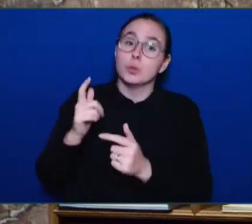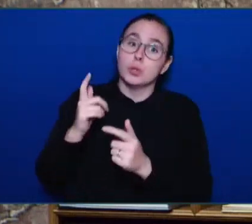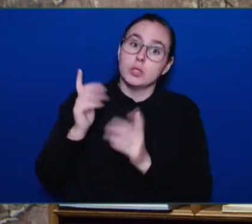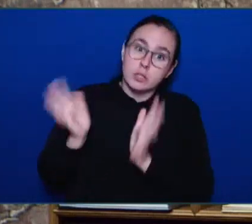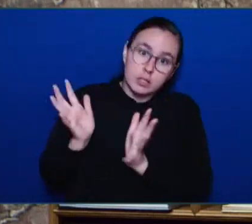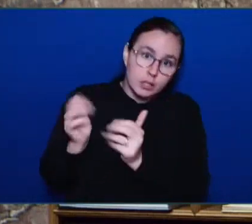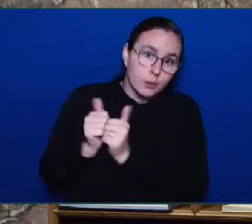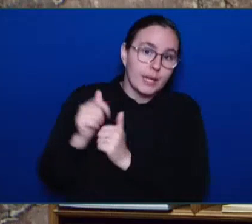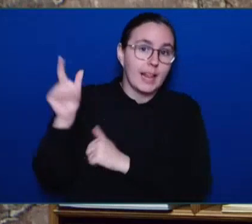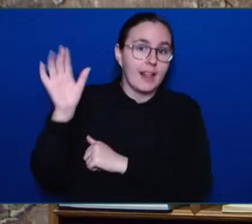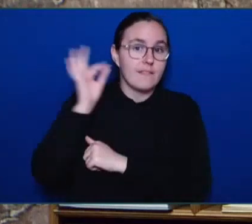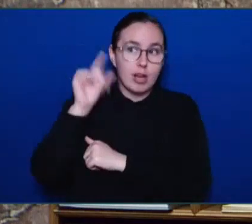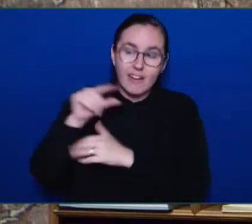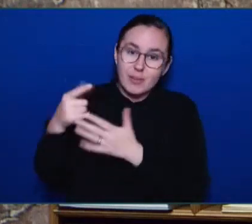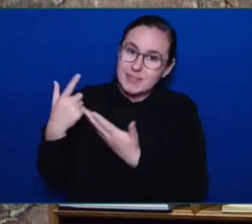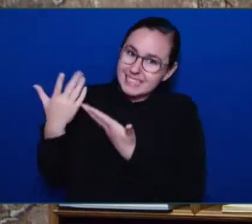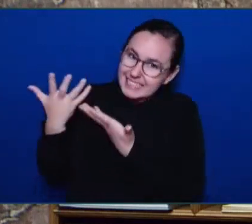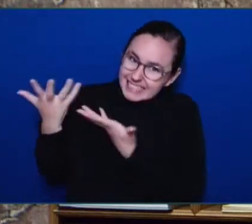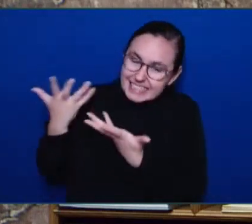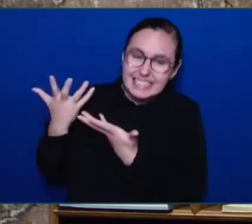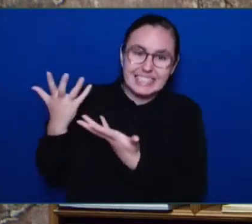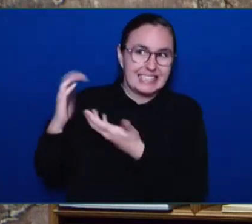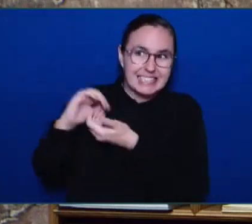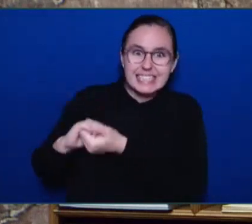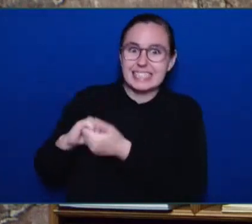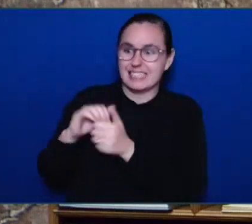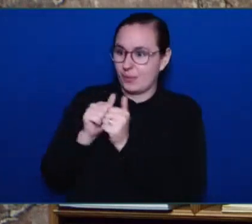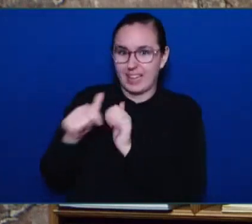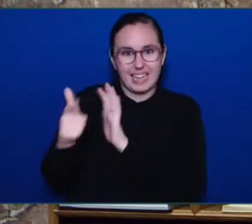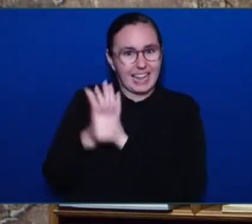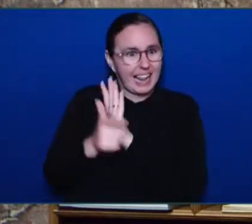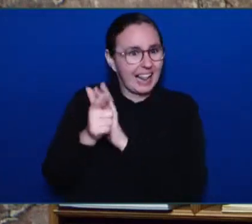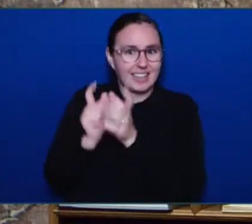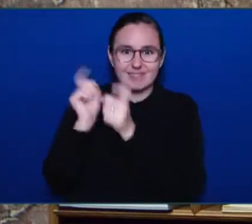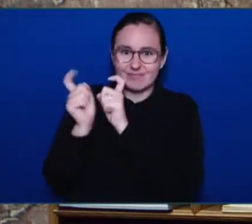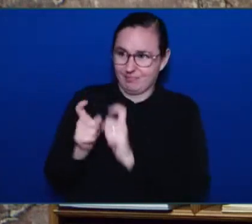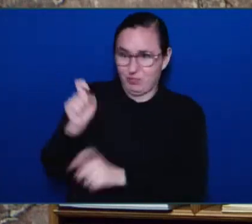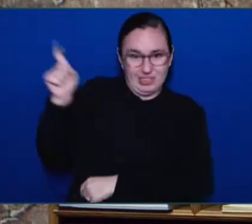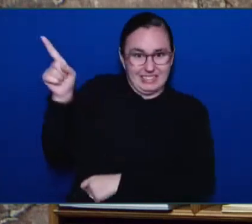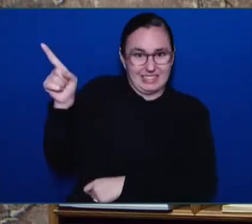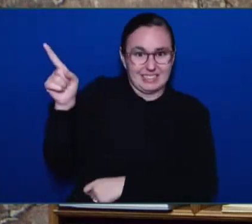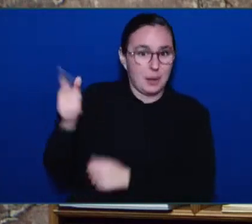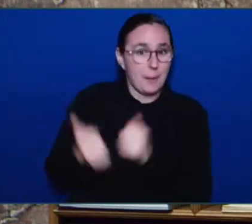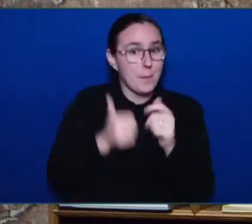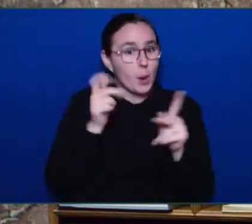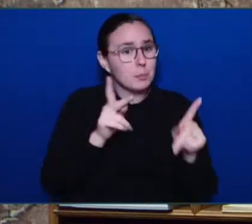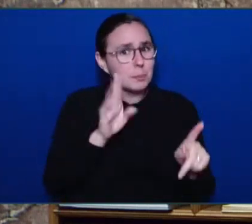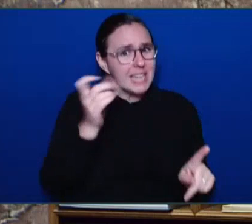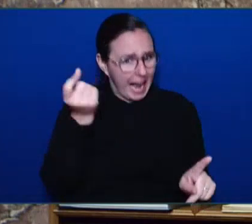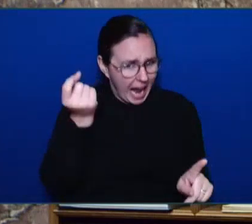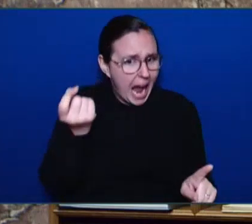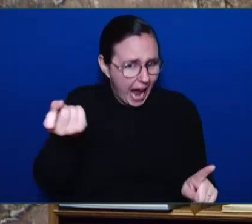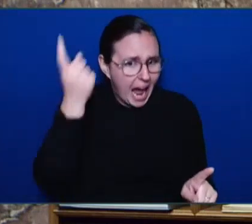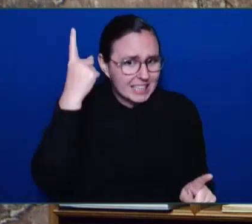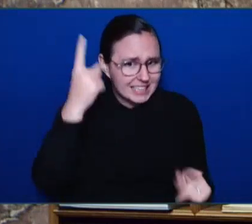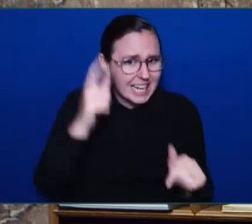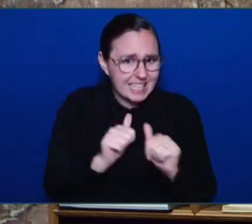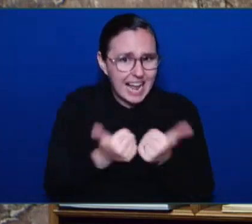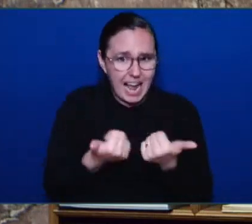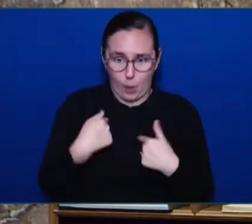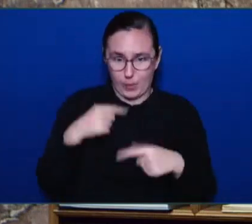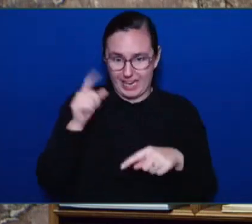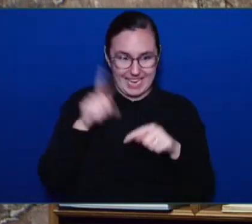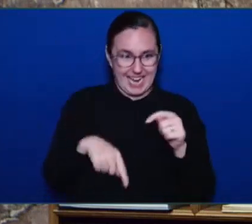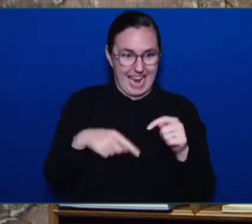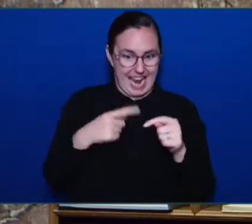the vast number of people in this province understand, to get changes put in place that will protect people and make communities safer.